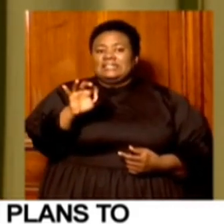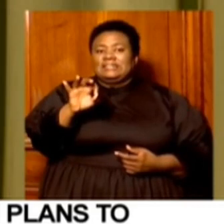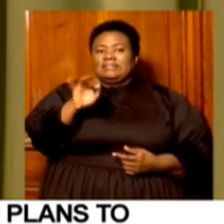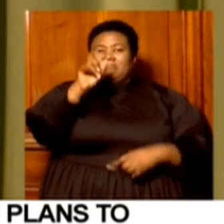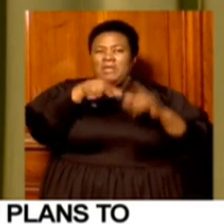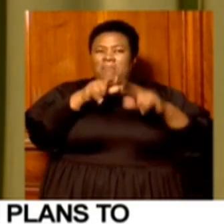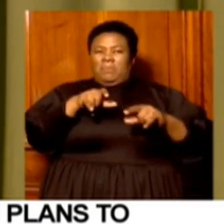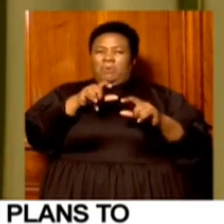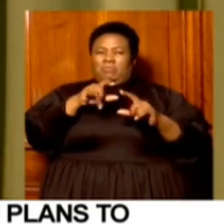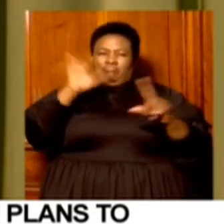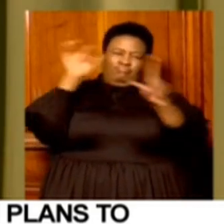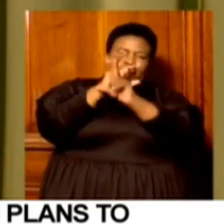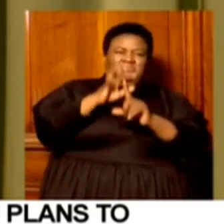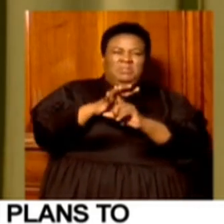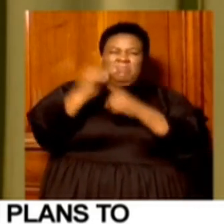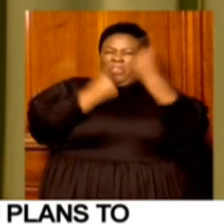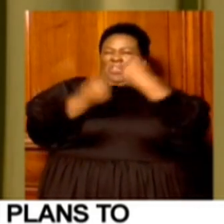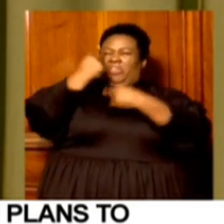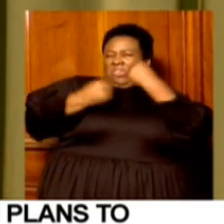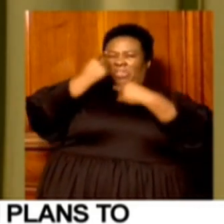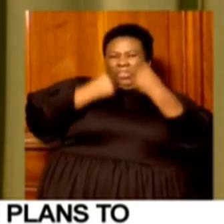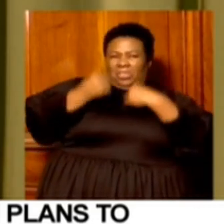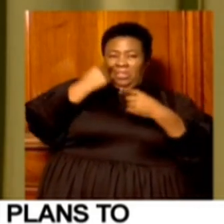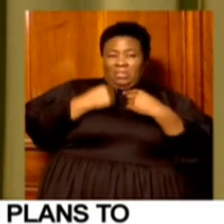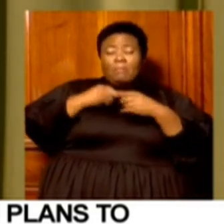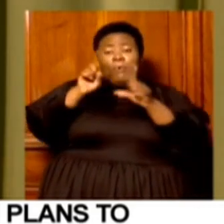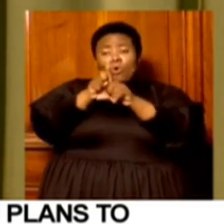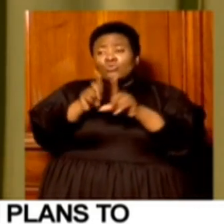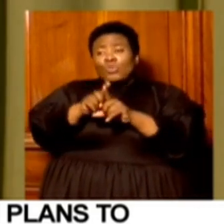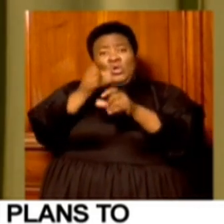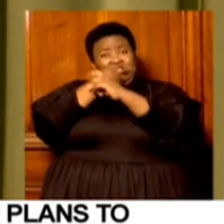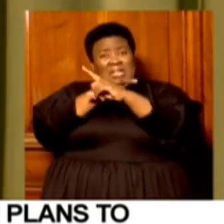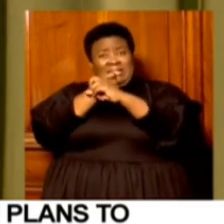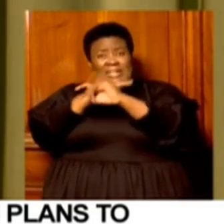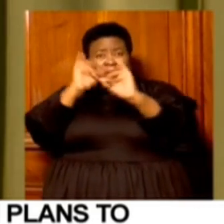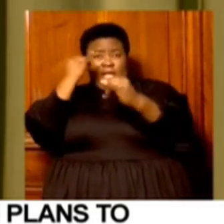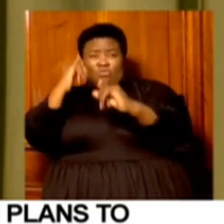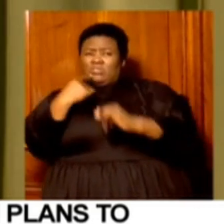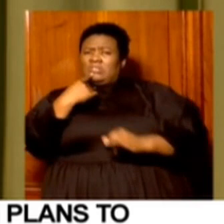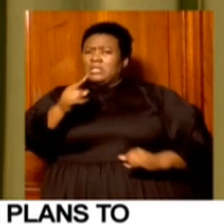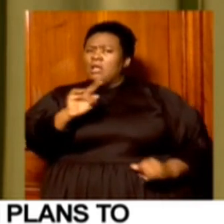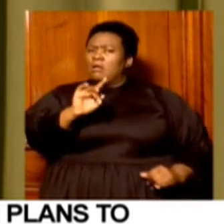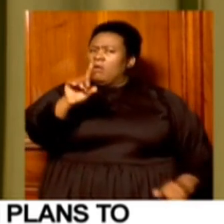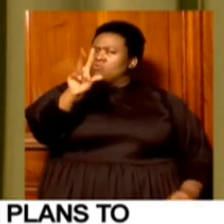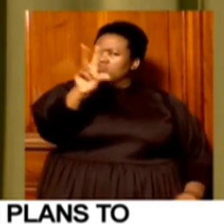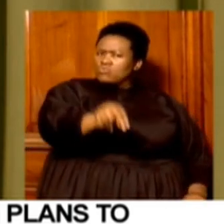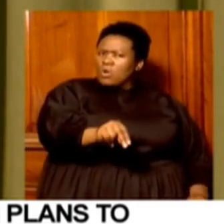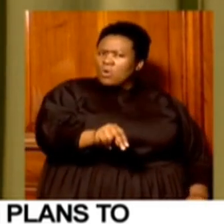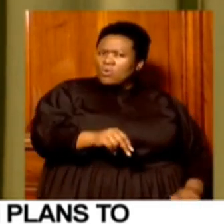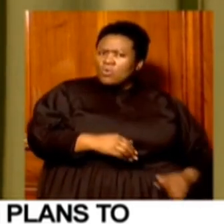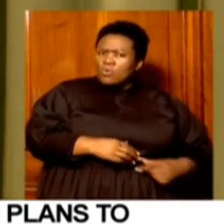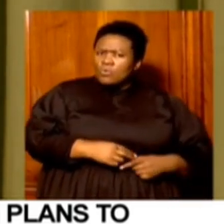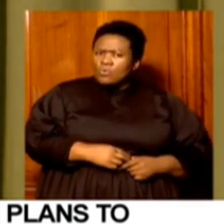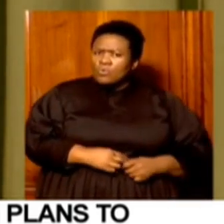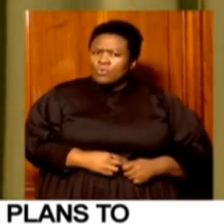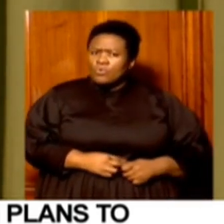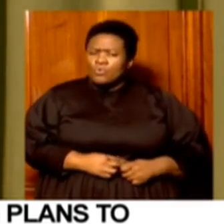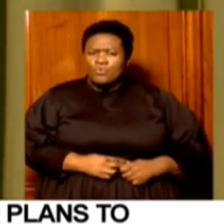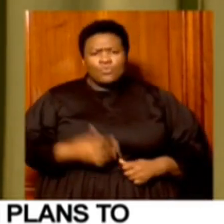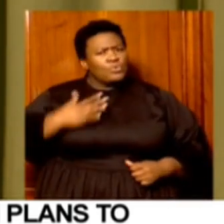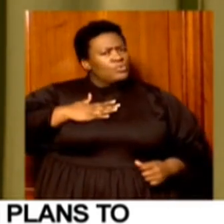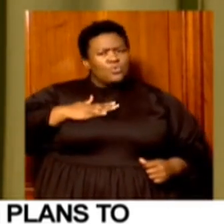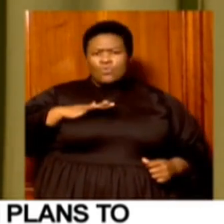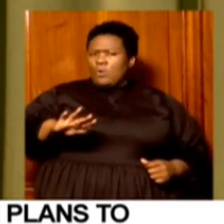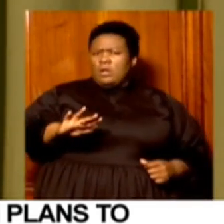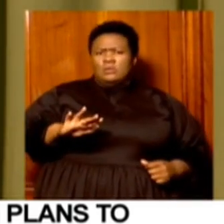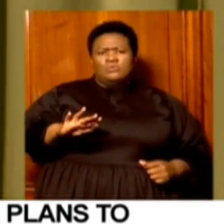about that. And the taxi industry themselves, they said, no, Mbalula, we don't want to